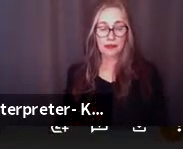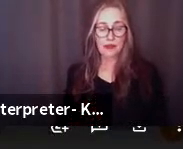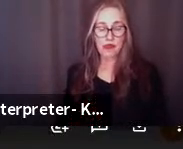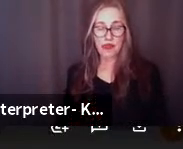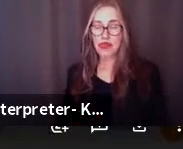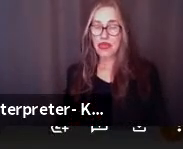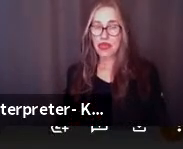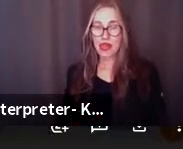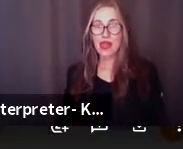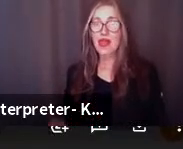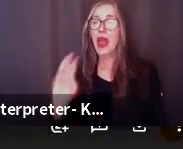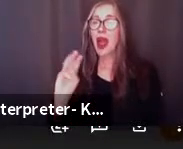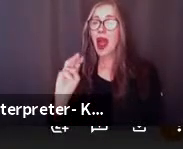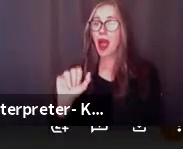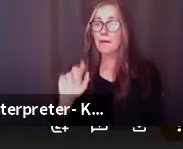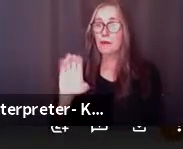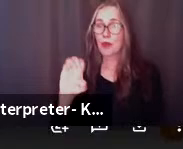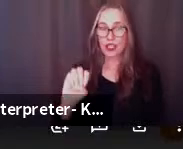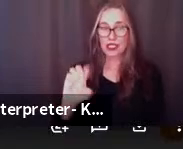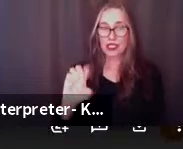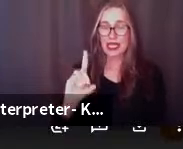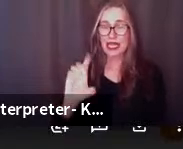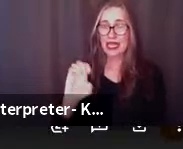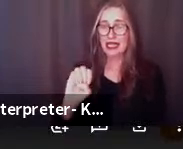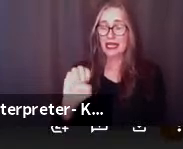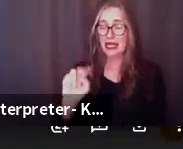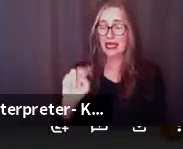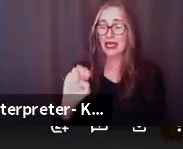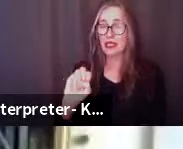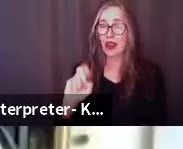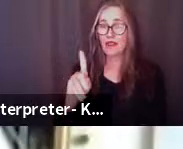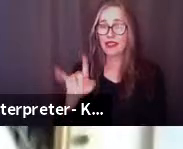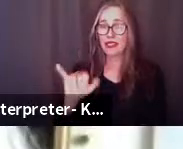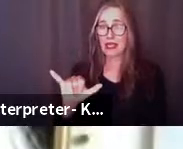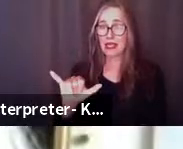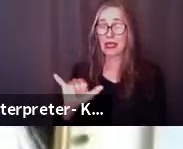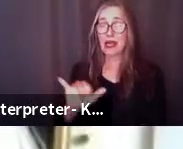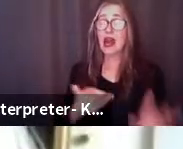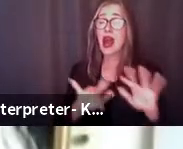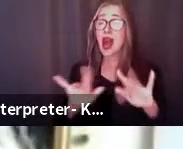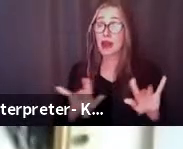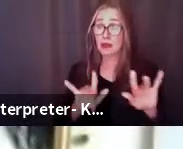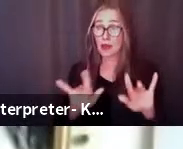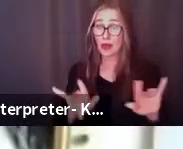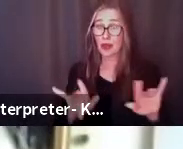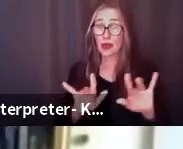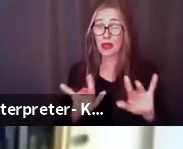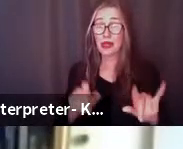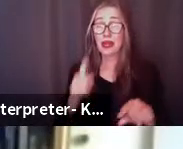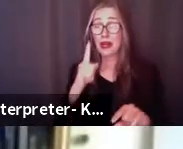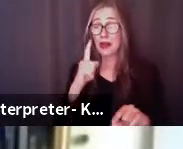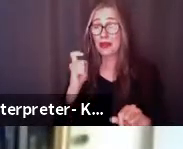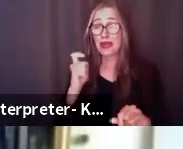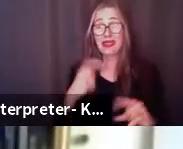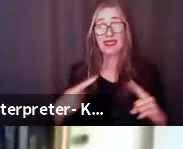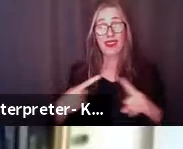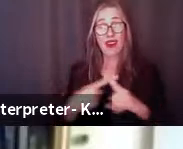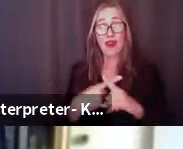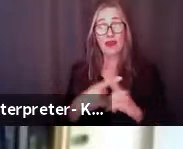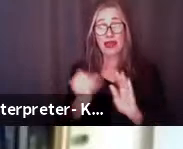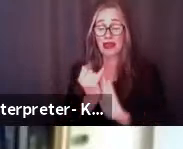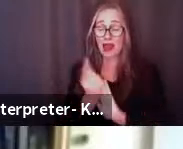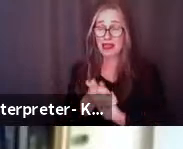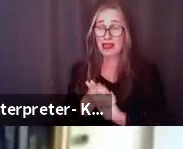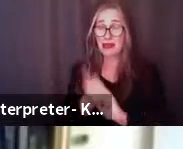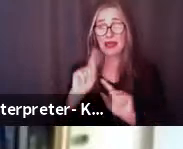hi i'm marcie darnovsky and i'm recording these comments because um a last-minute conflict prevents me from being with